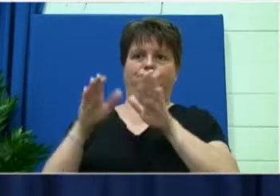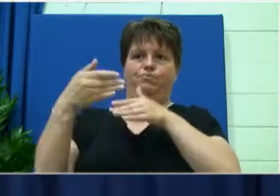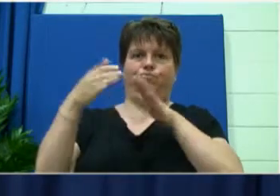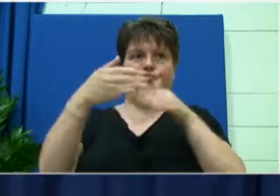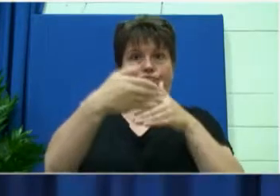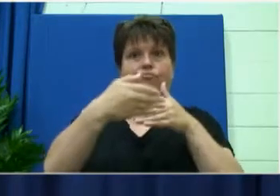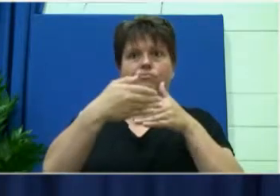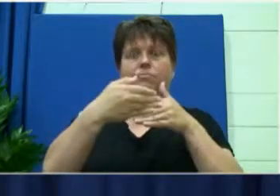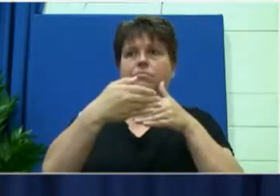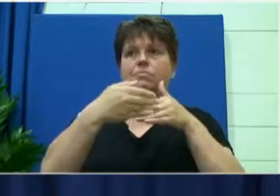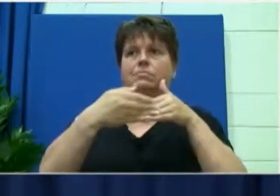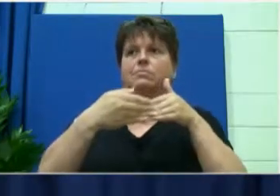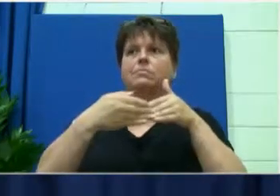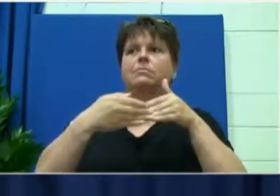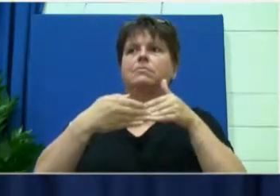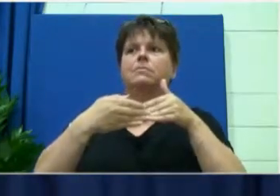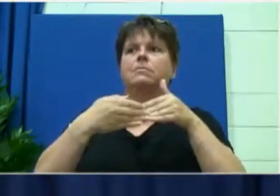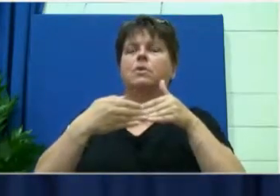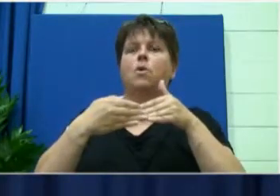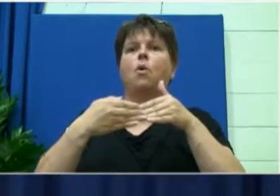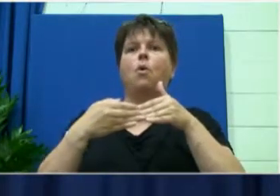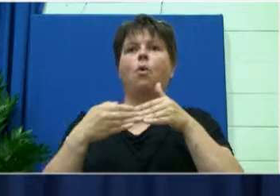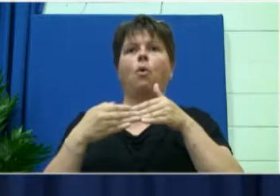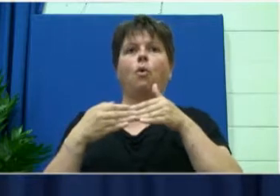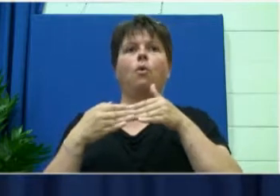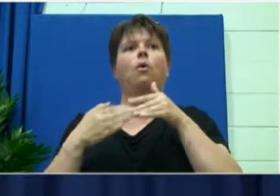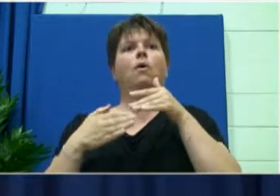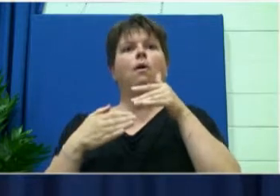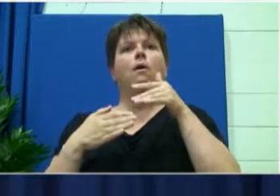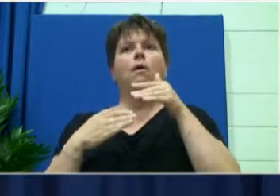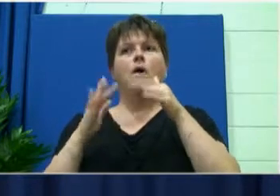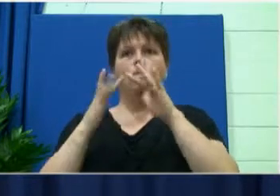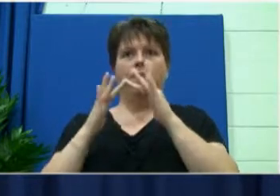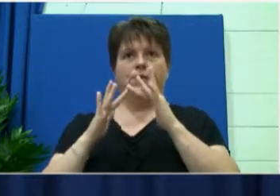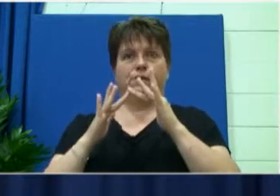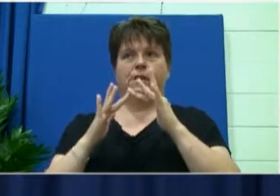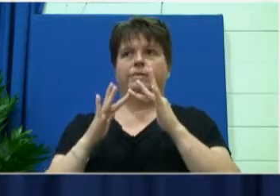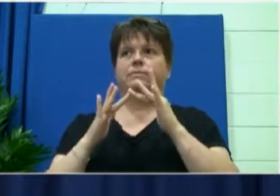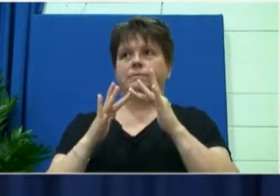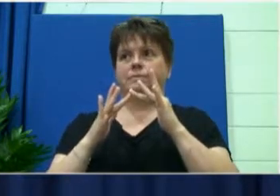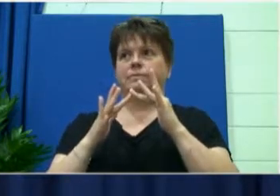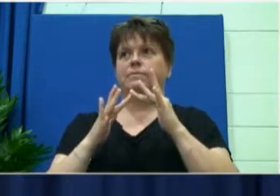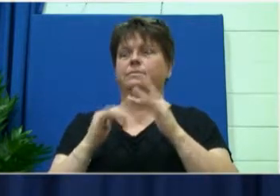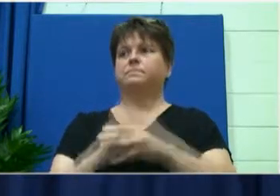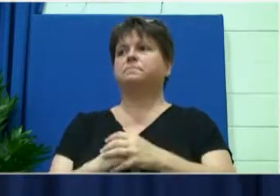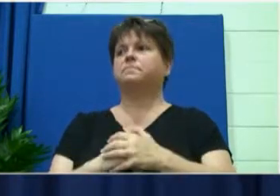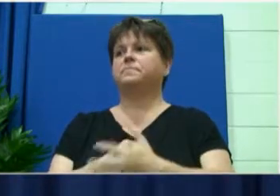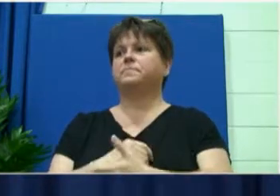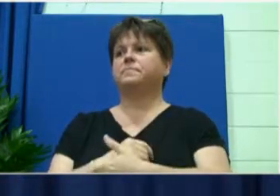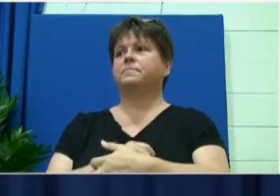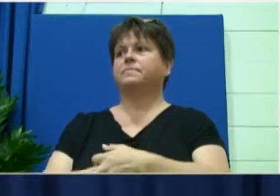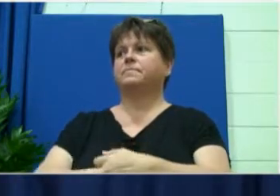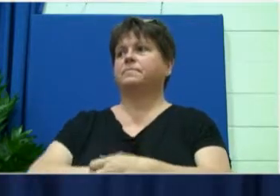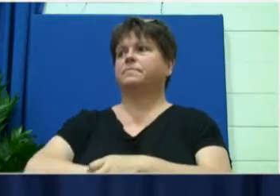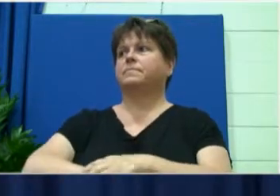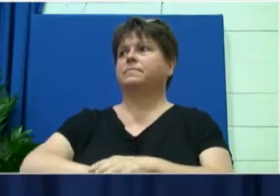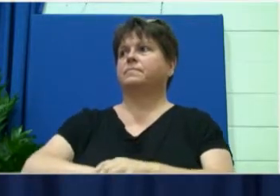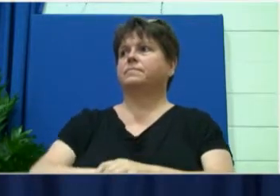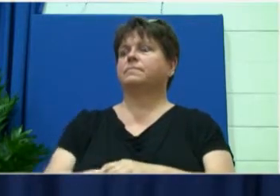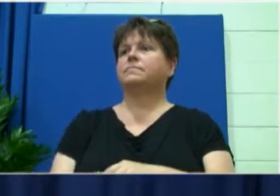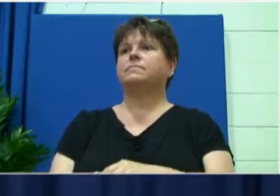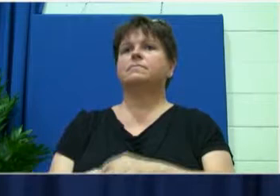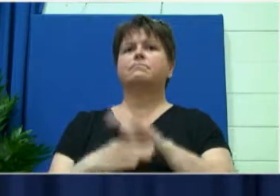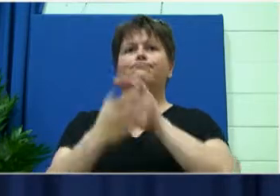who are participating via closed-circuit television, as well as through the World Wide Web.